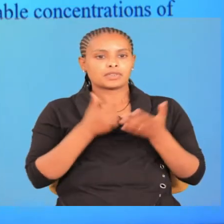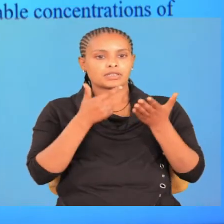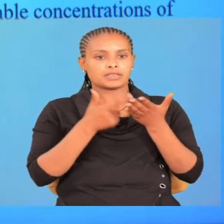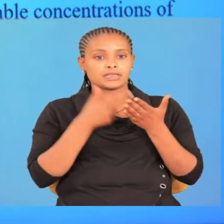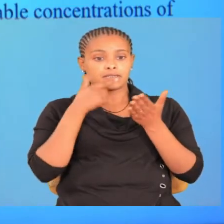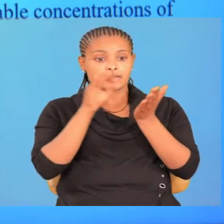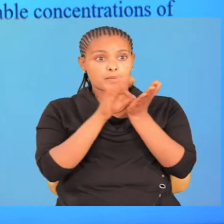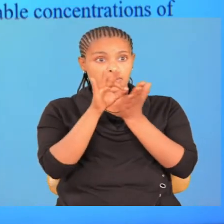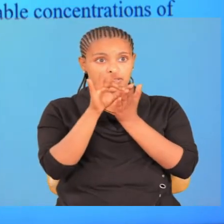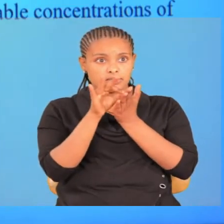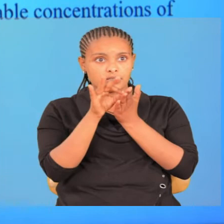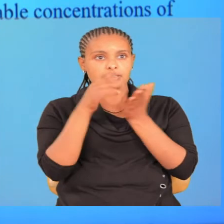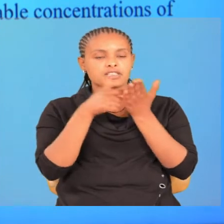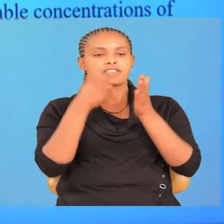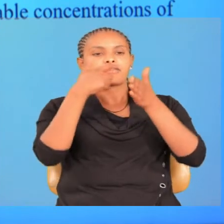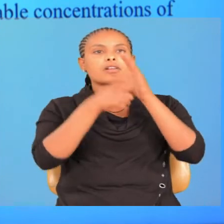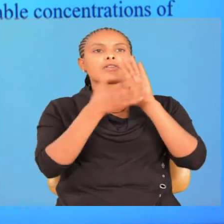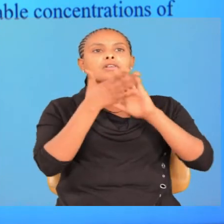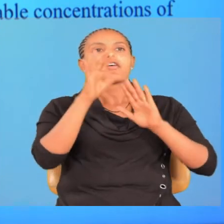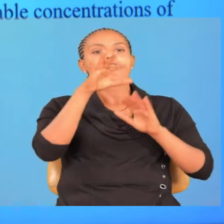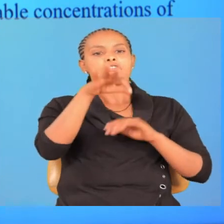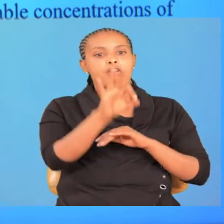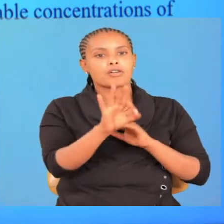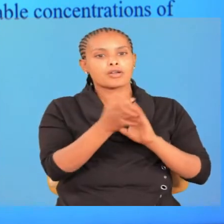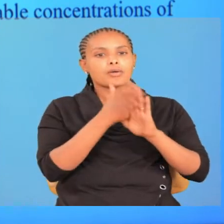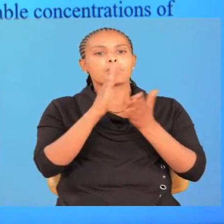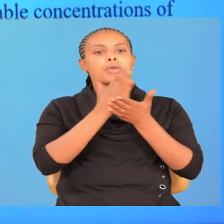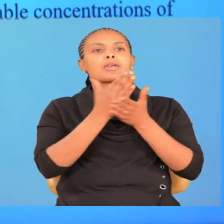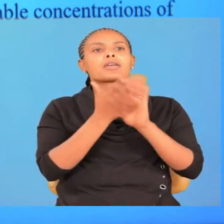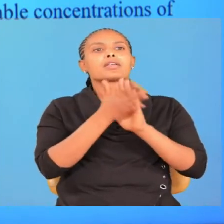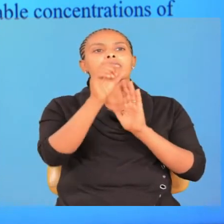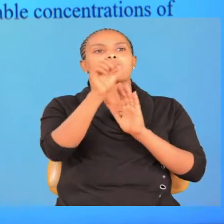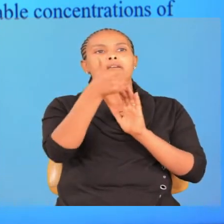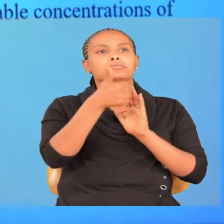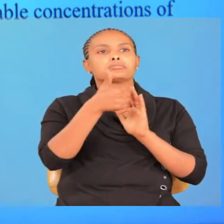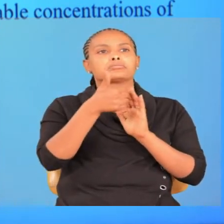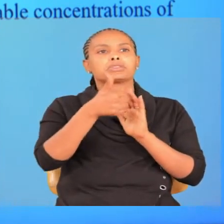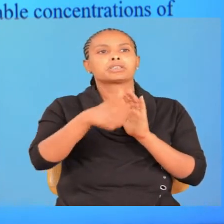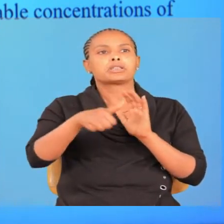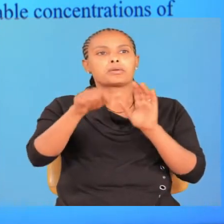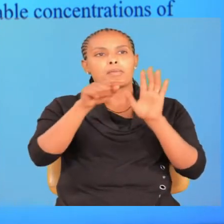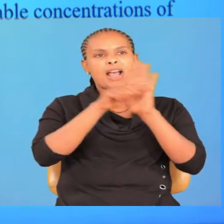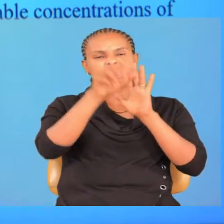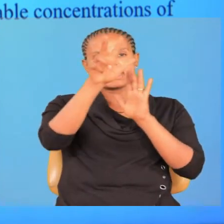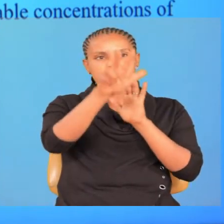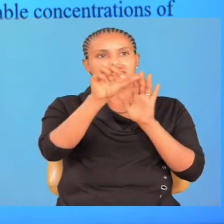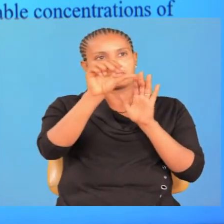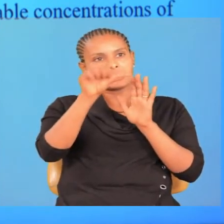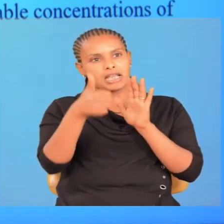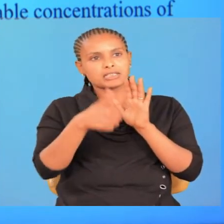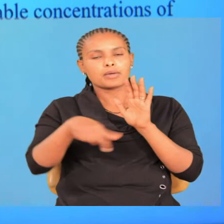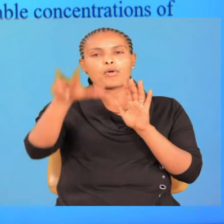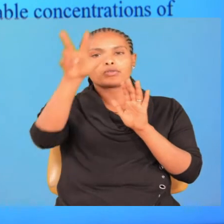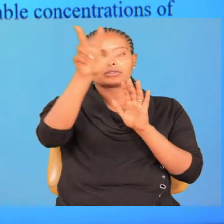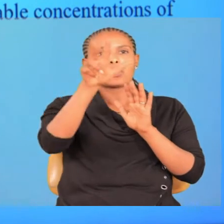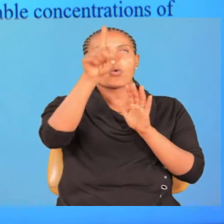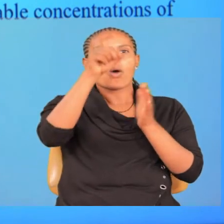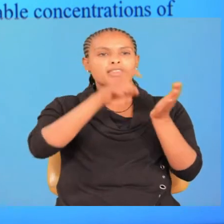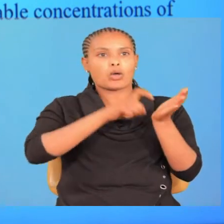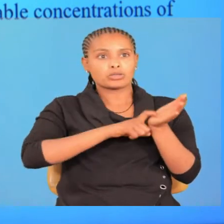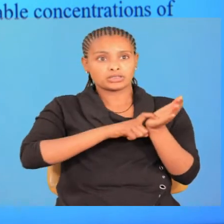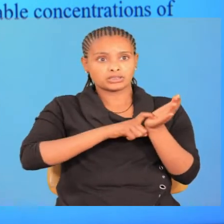This number, this value is found between 10 raised to minus 3 and 10 the power of 3,